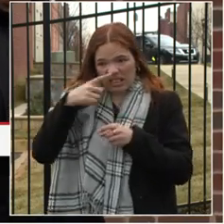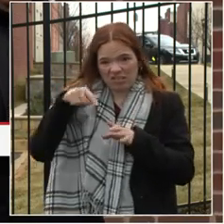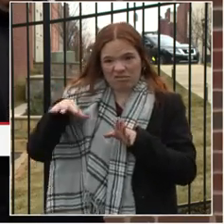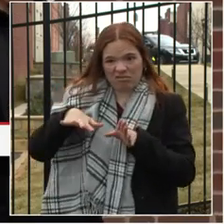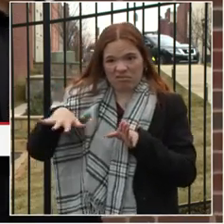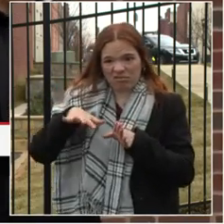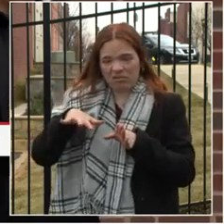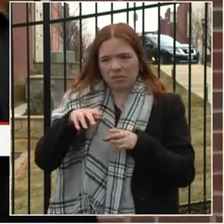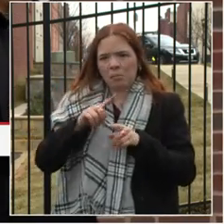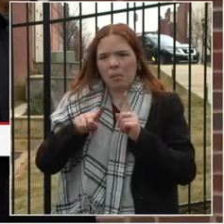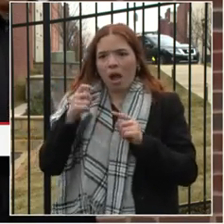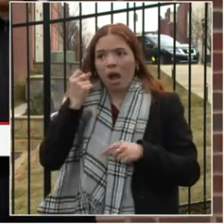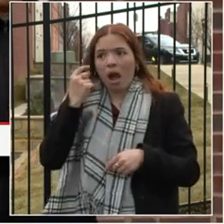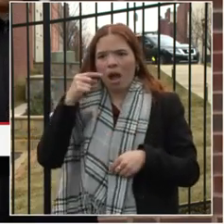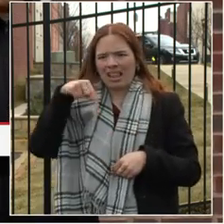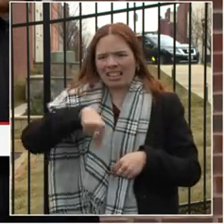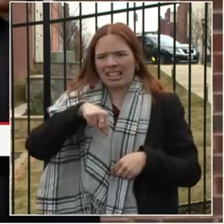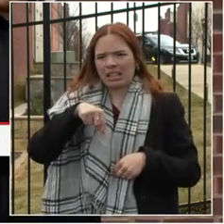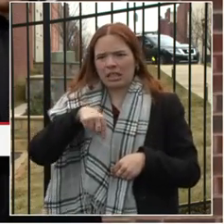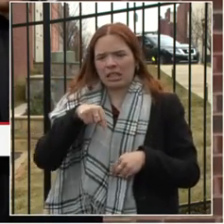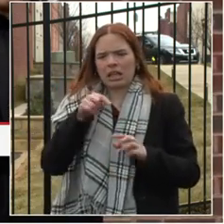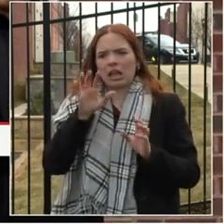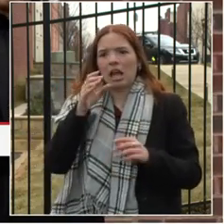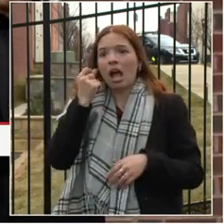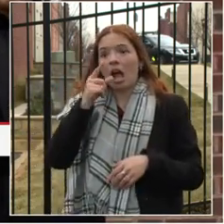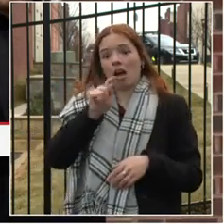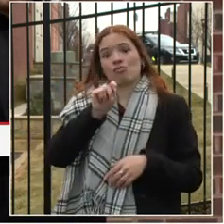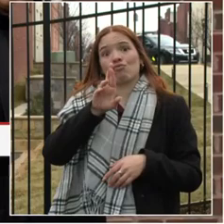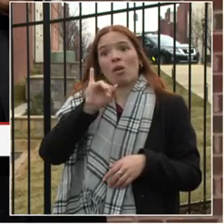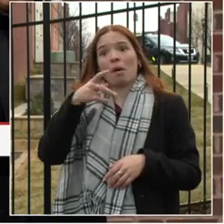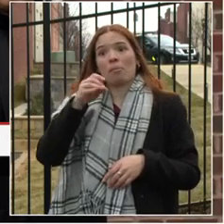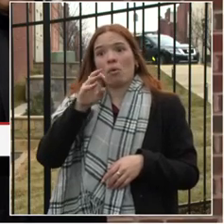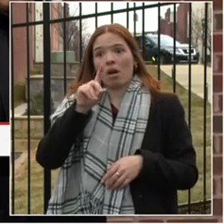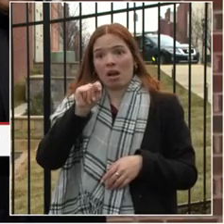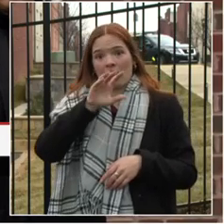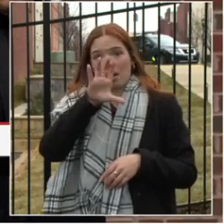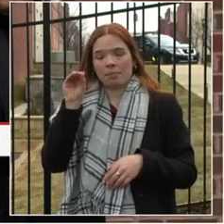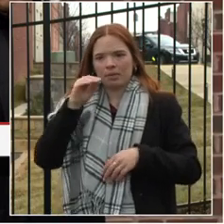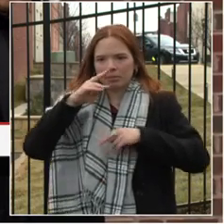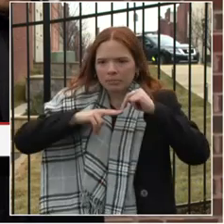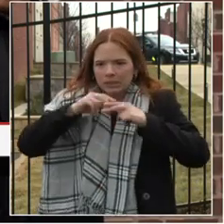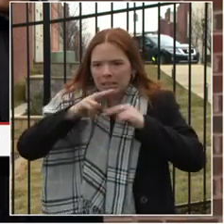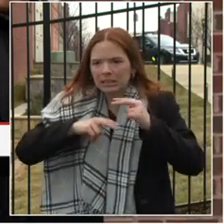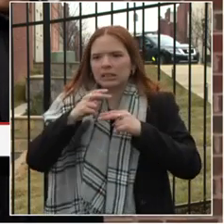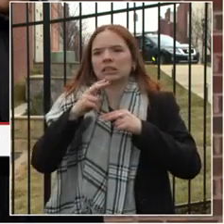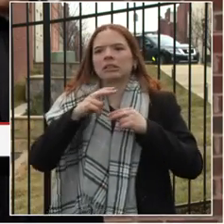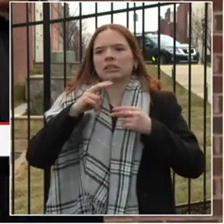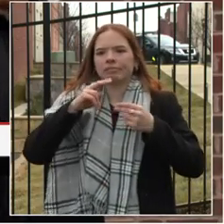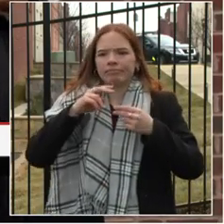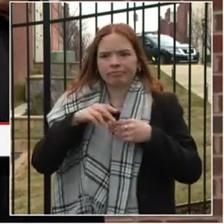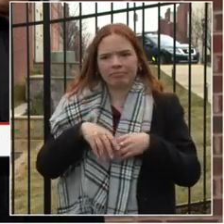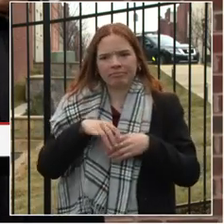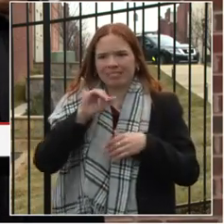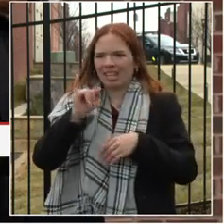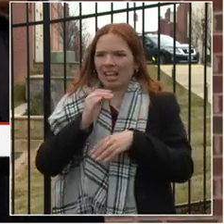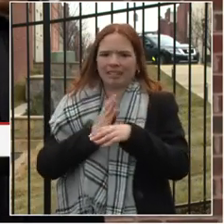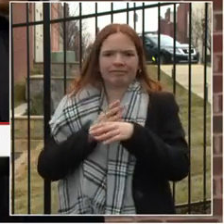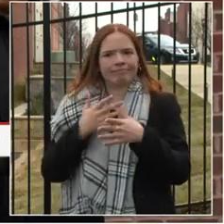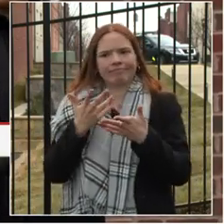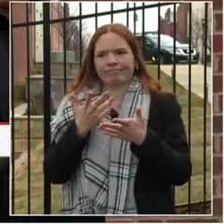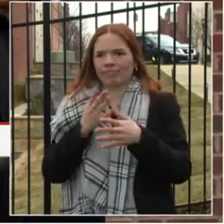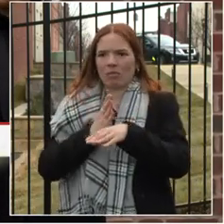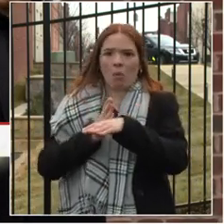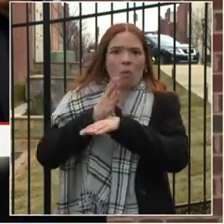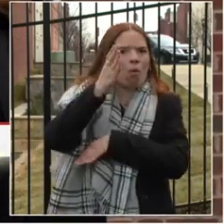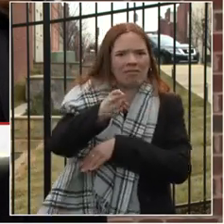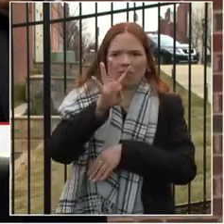Tri-Point Homes has been building in the Washington metropolitan area for over 4 decades. And during that time, we've